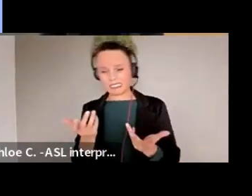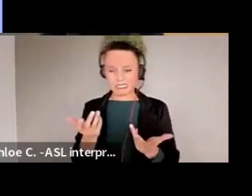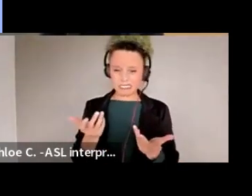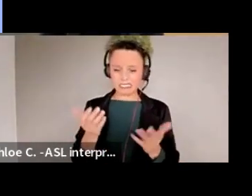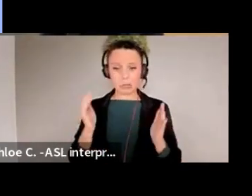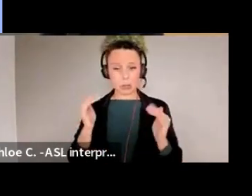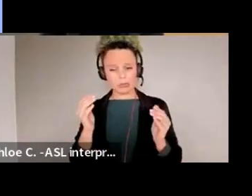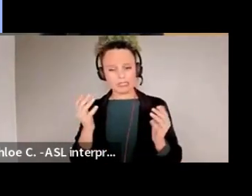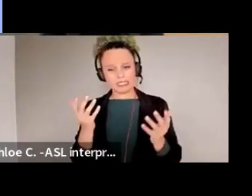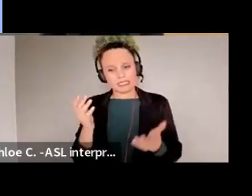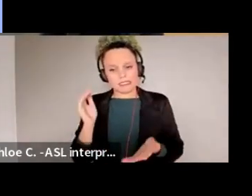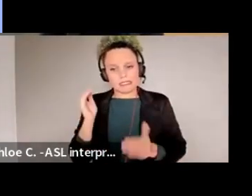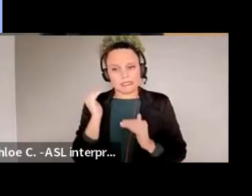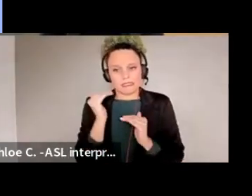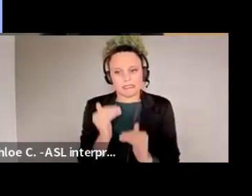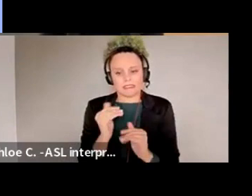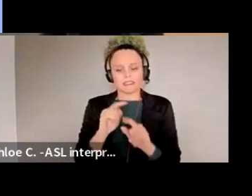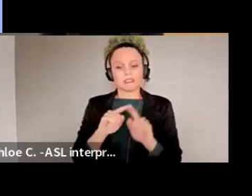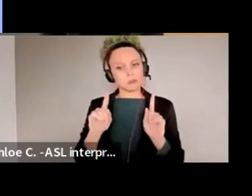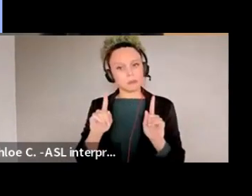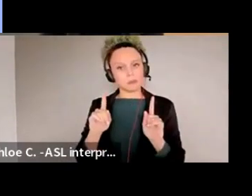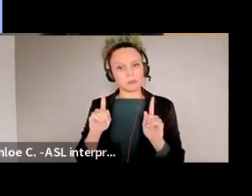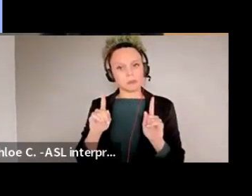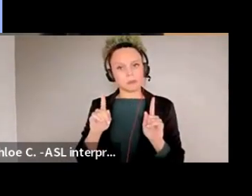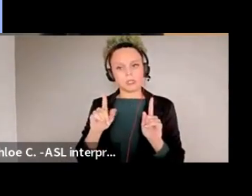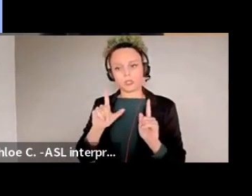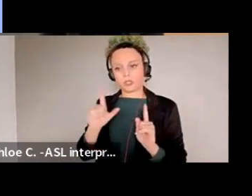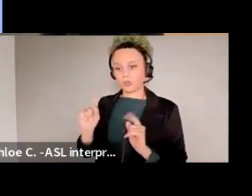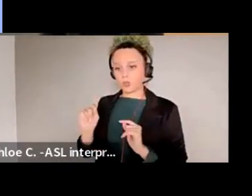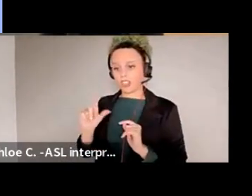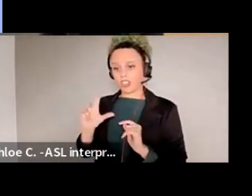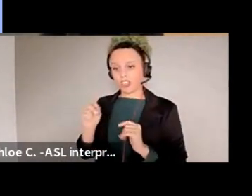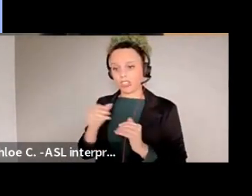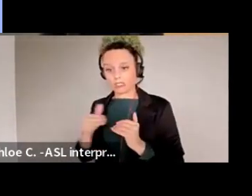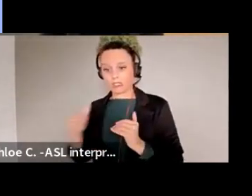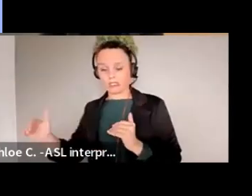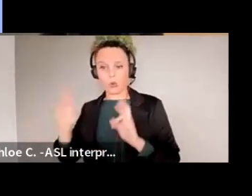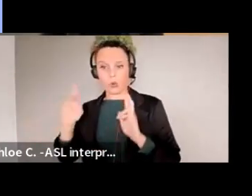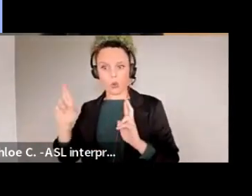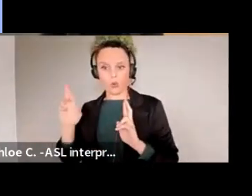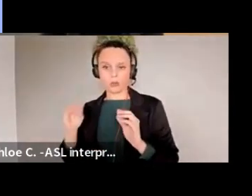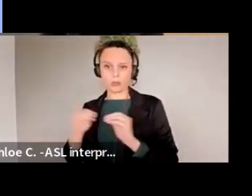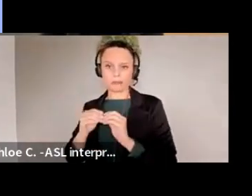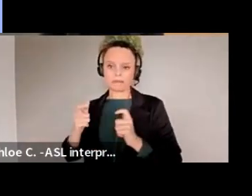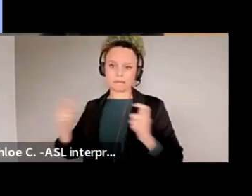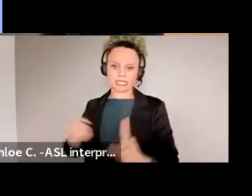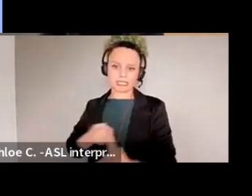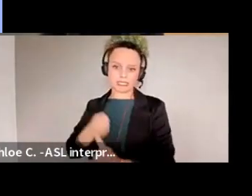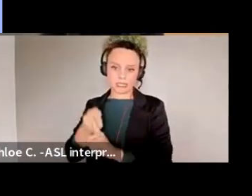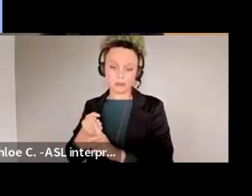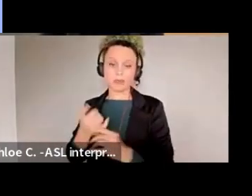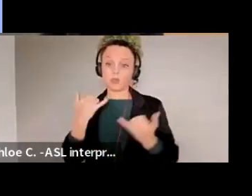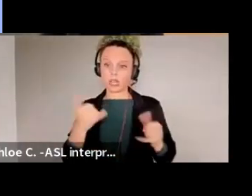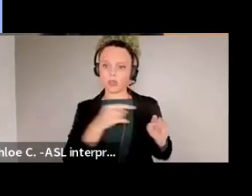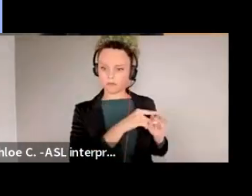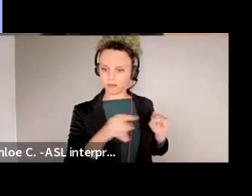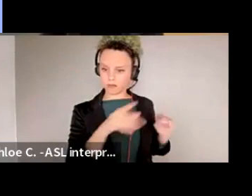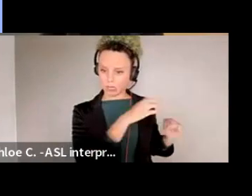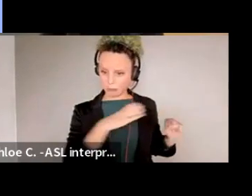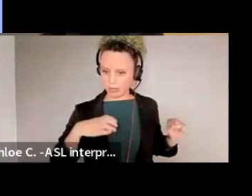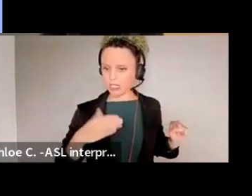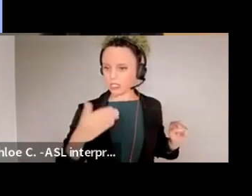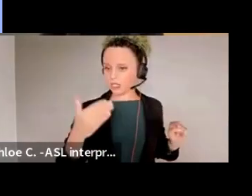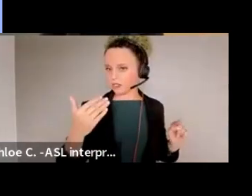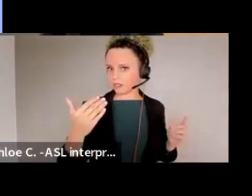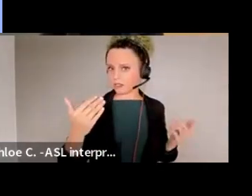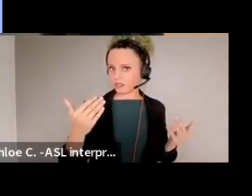25 is going to be the year where it really changes, but in 2030, we're going to keep on them, and hopefully that will